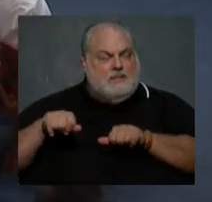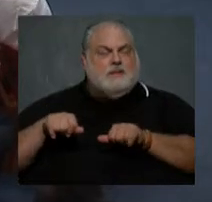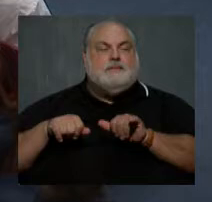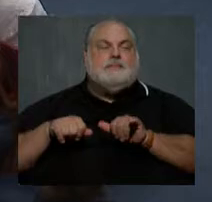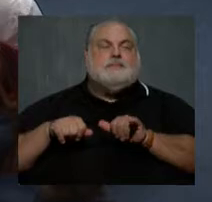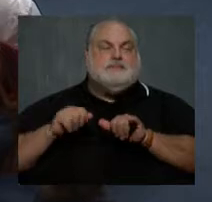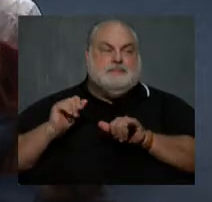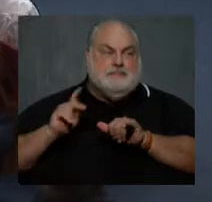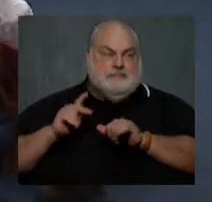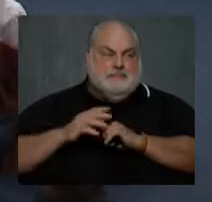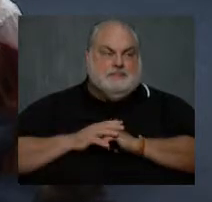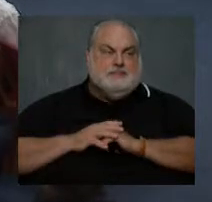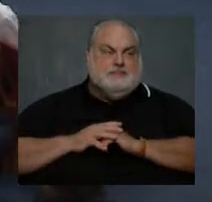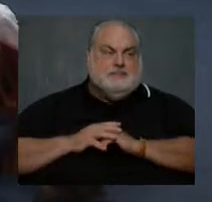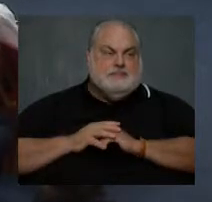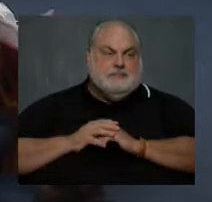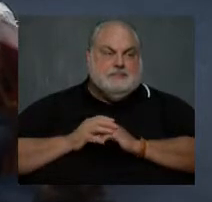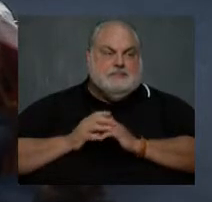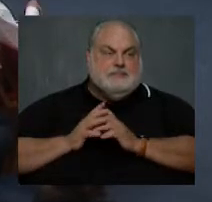May. Okay.